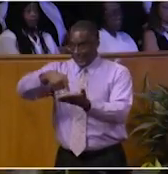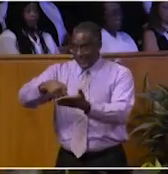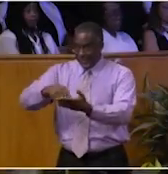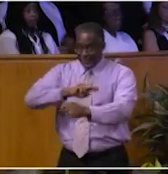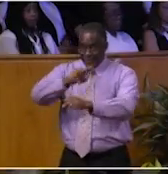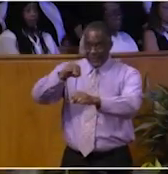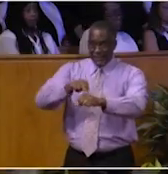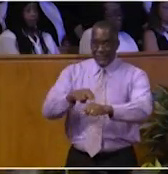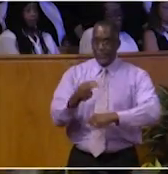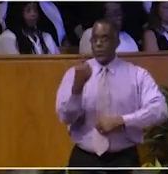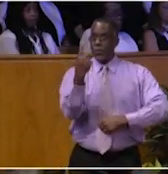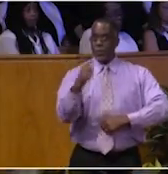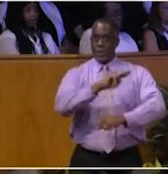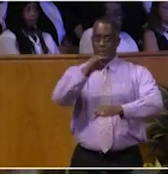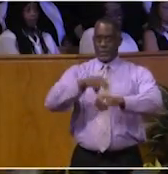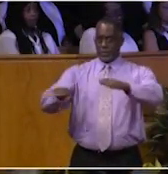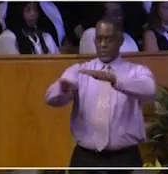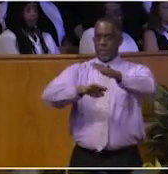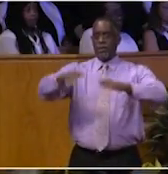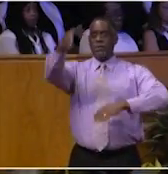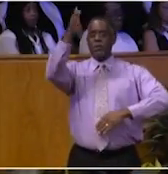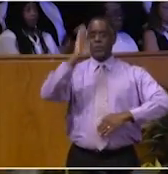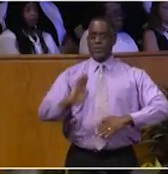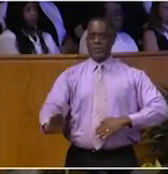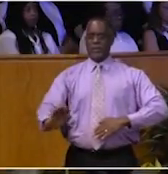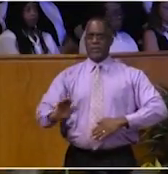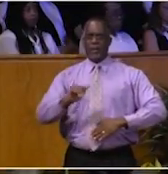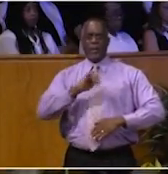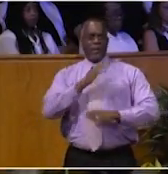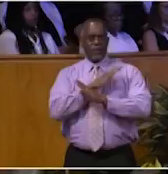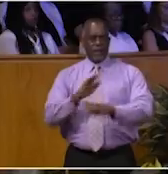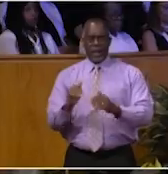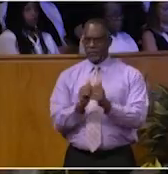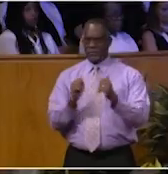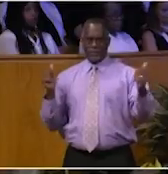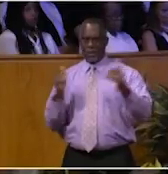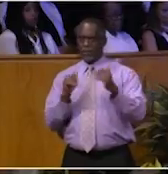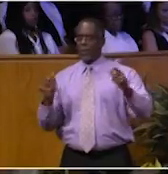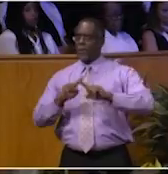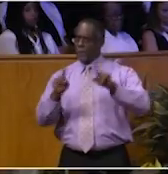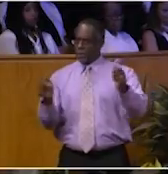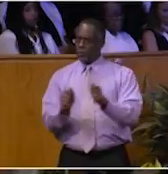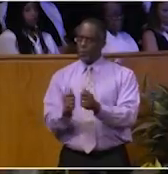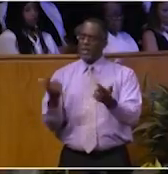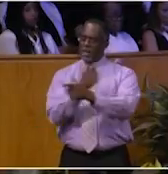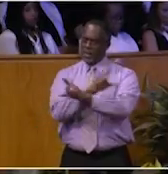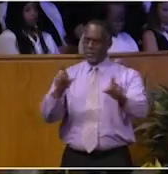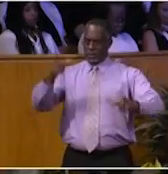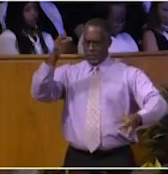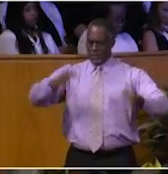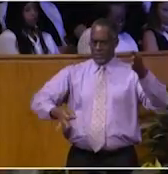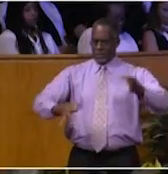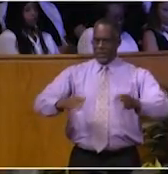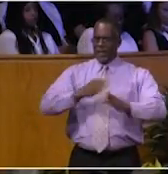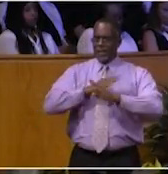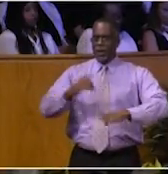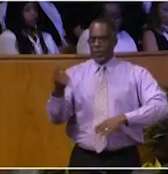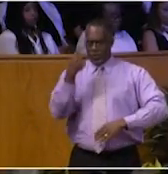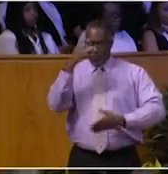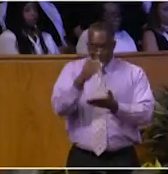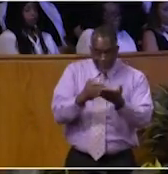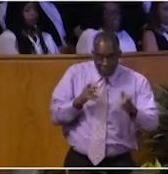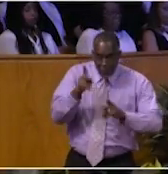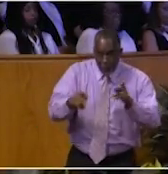one nation under God, indivisible, with liberty and justice, not just for some, but